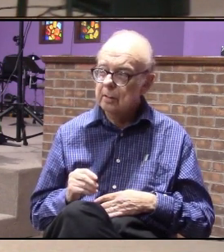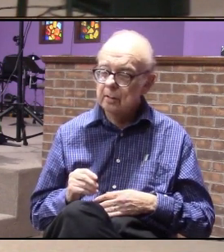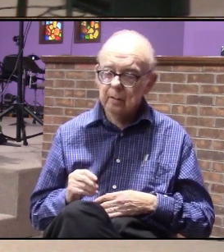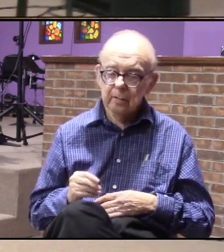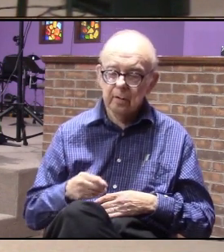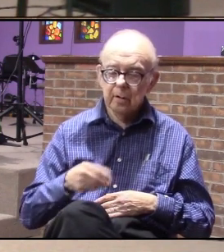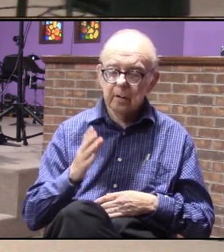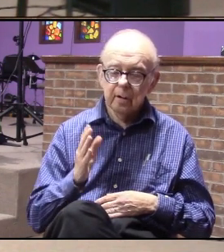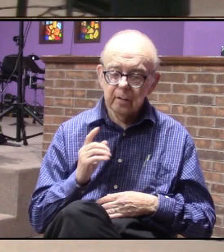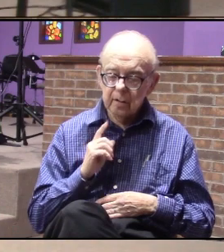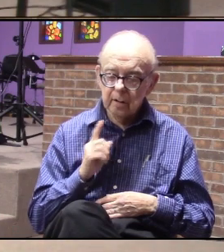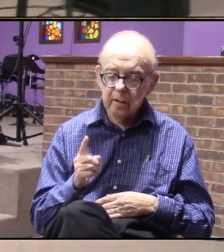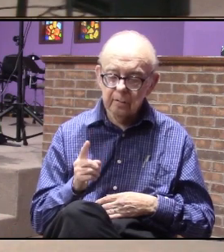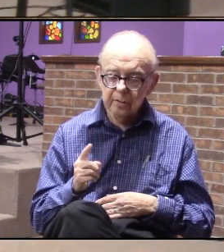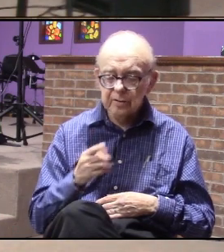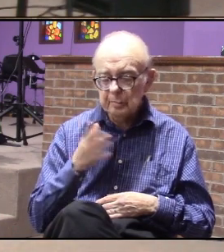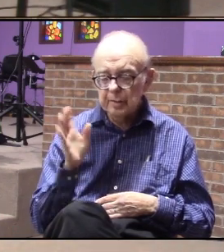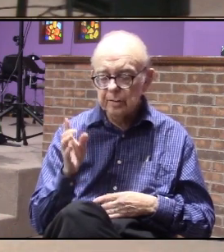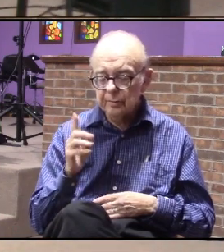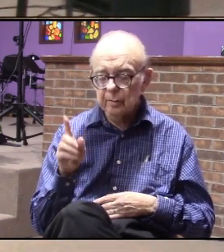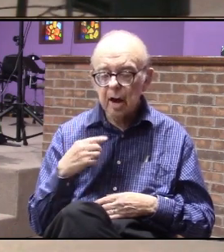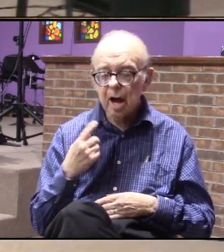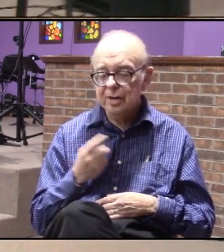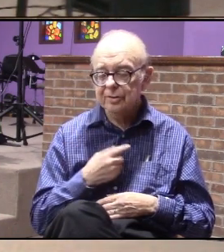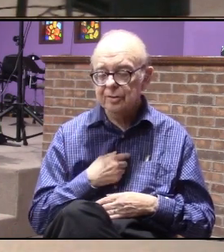He wants the best for us.